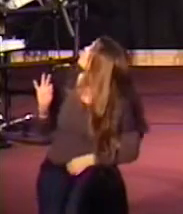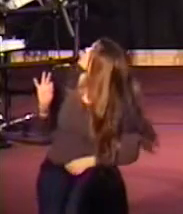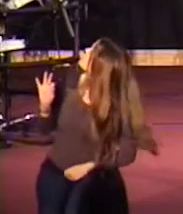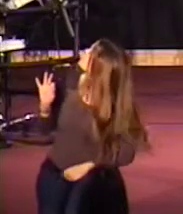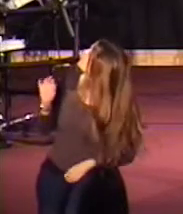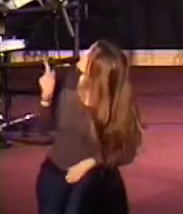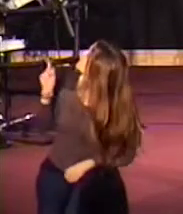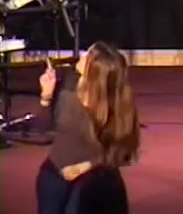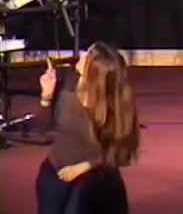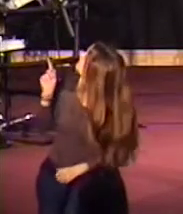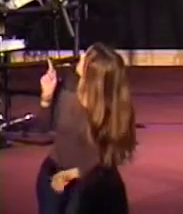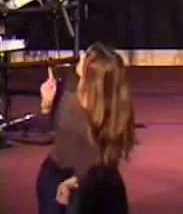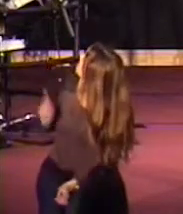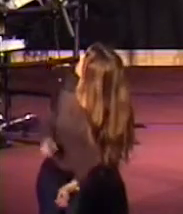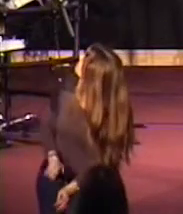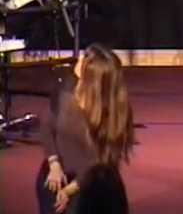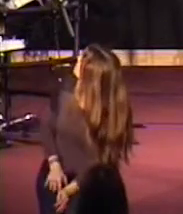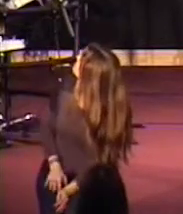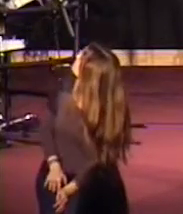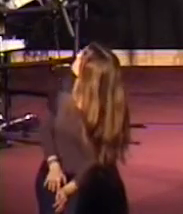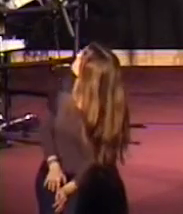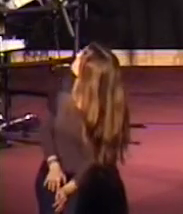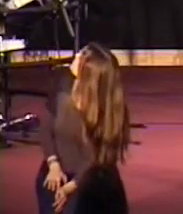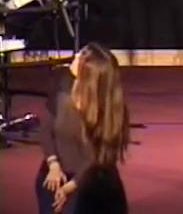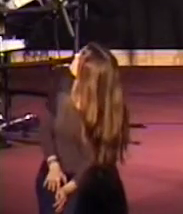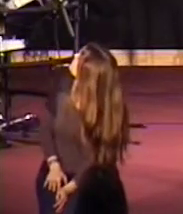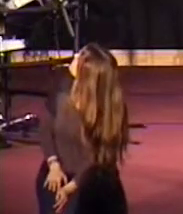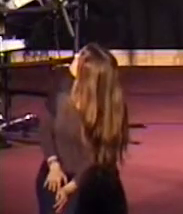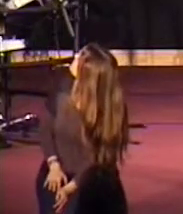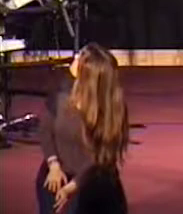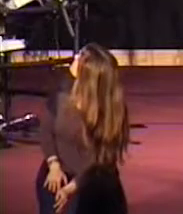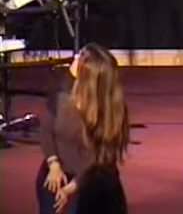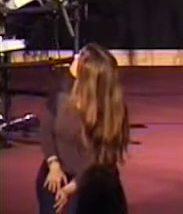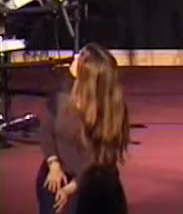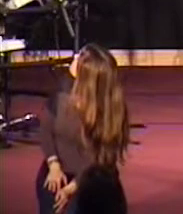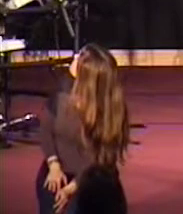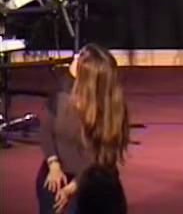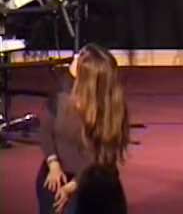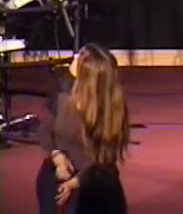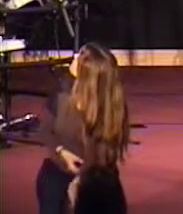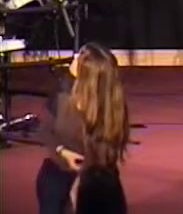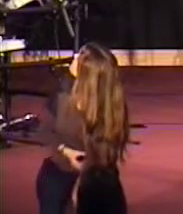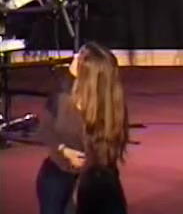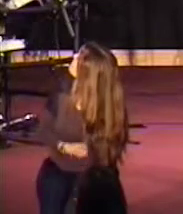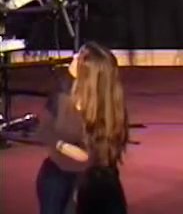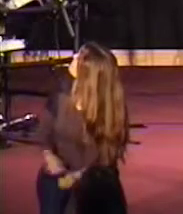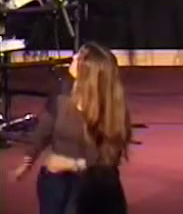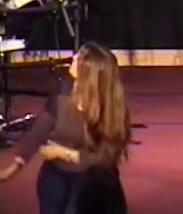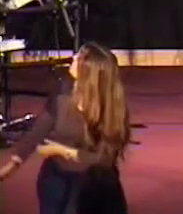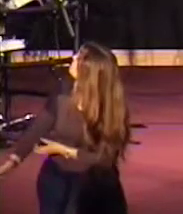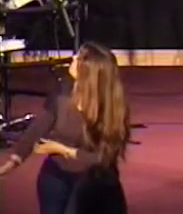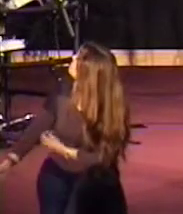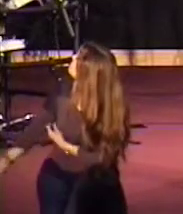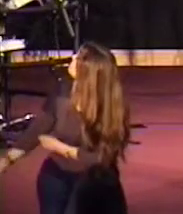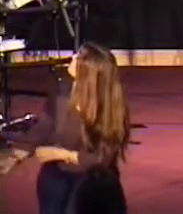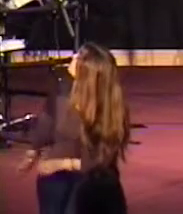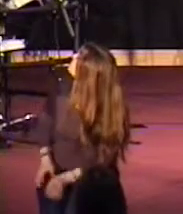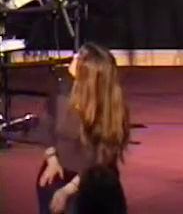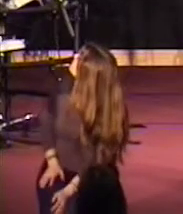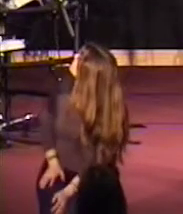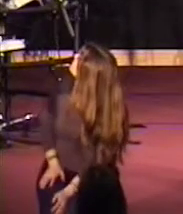no longer count my own righteousness through obeying the law. Rather, I become righteous through faith in